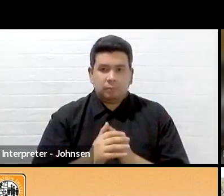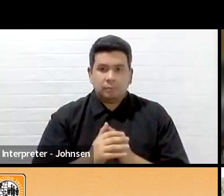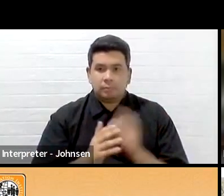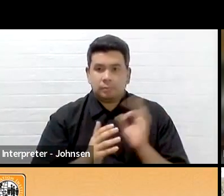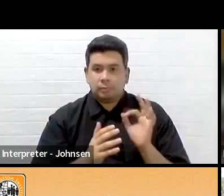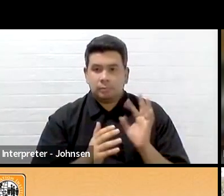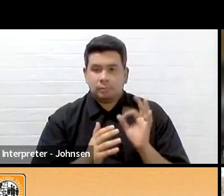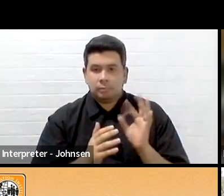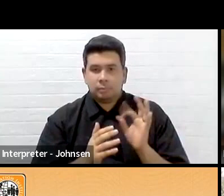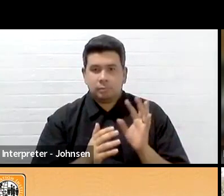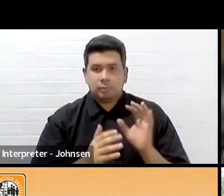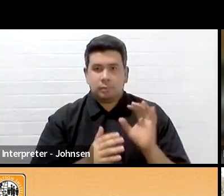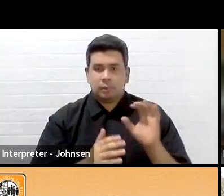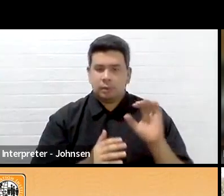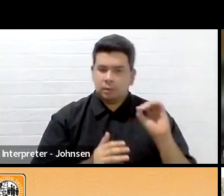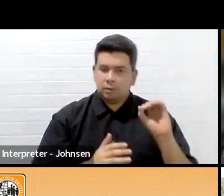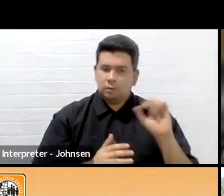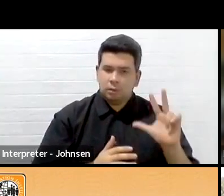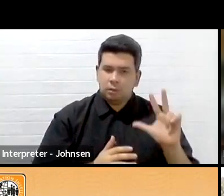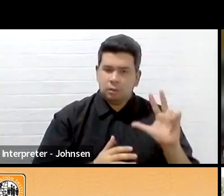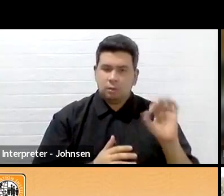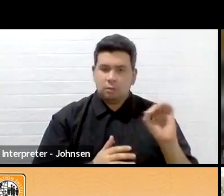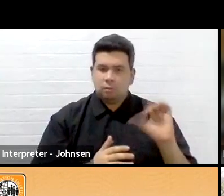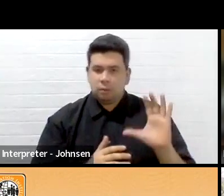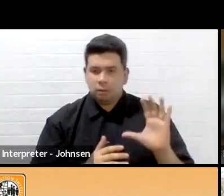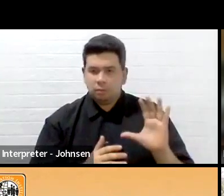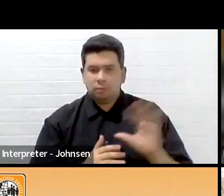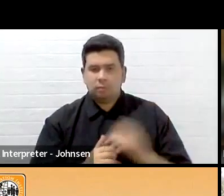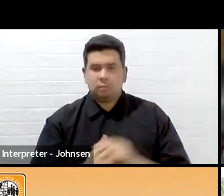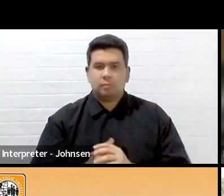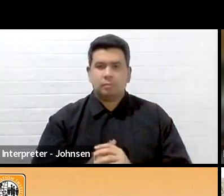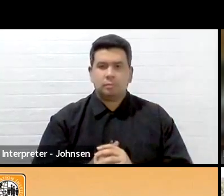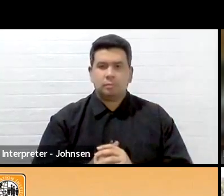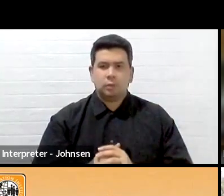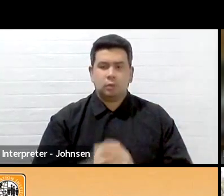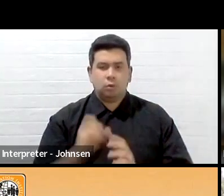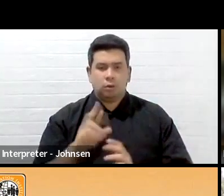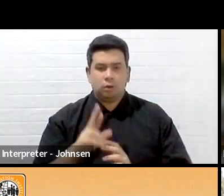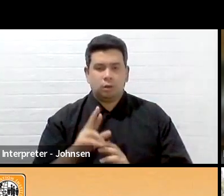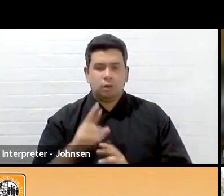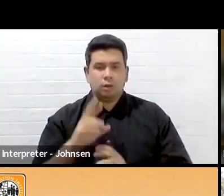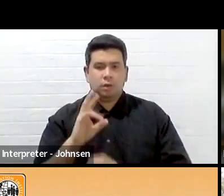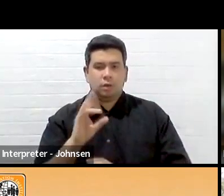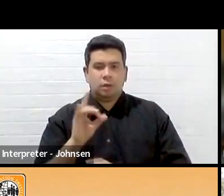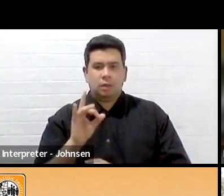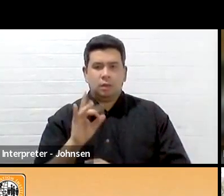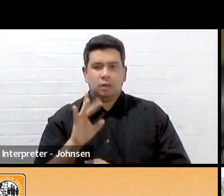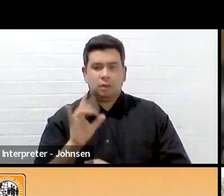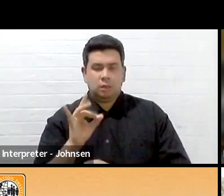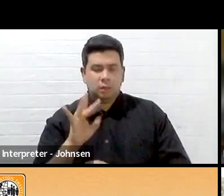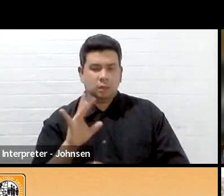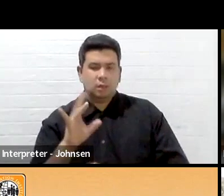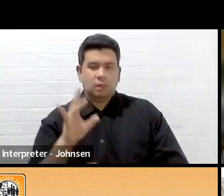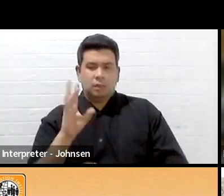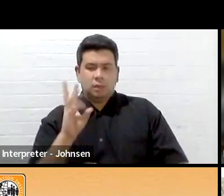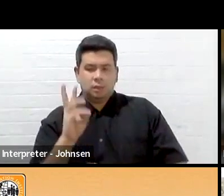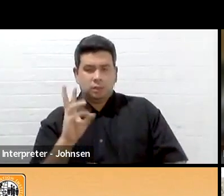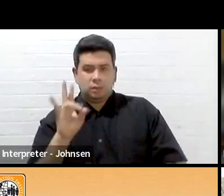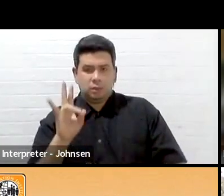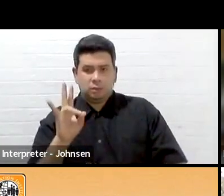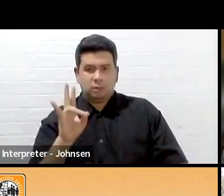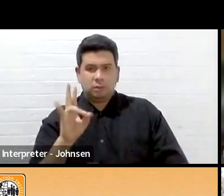1903-05 cholera pandemic, or the 1867, the worst cholera pandemic that we had in